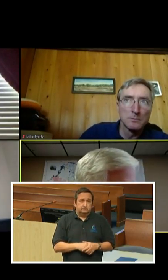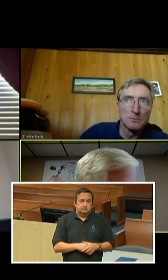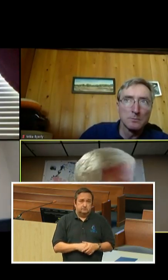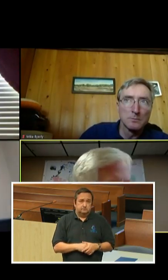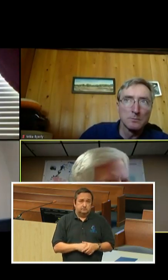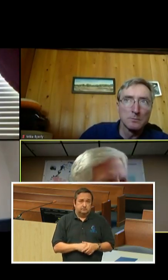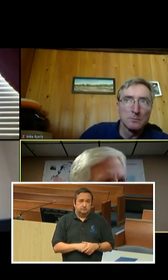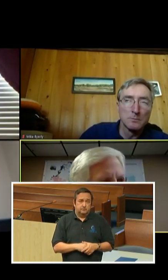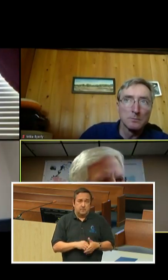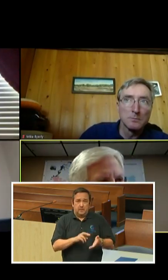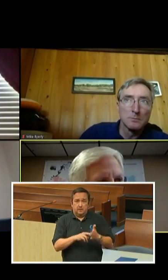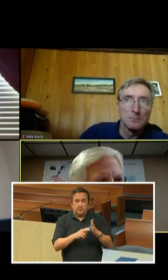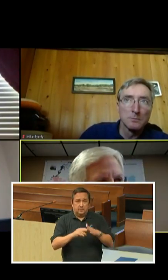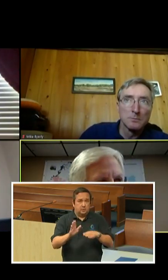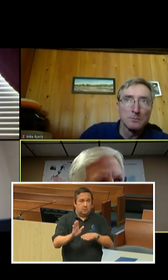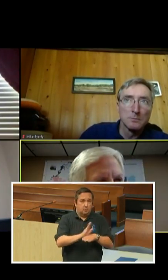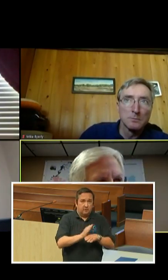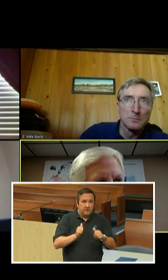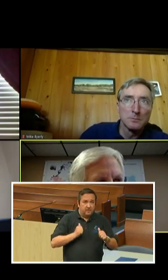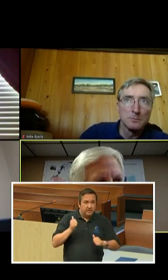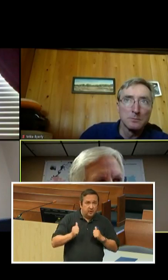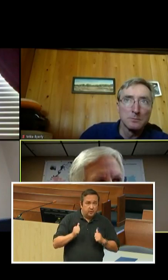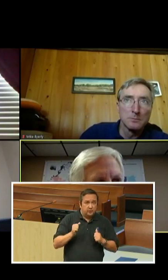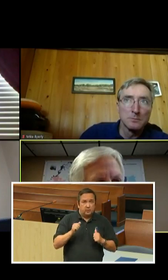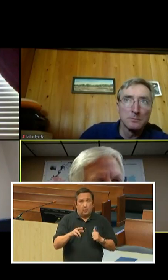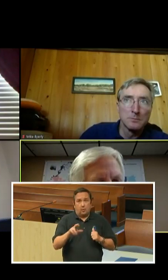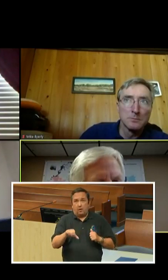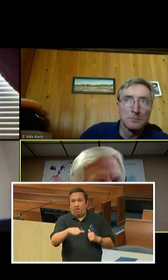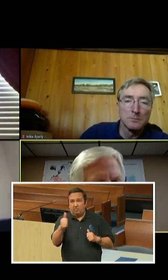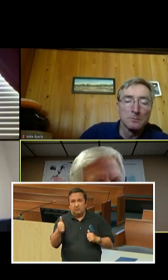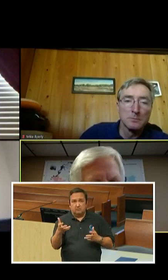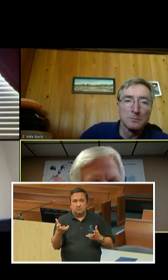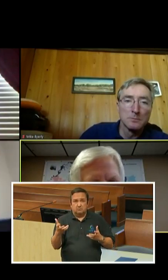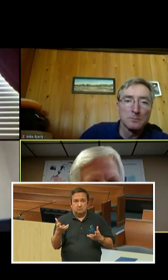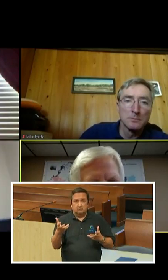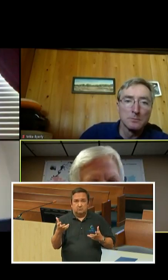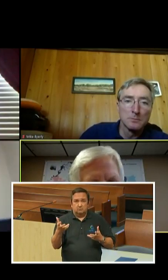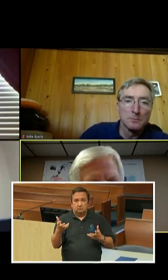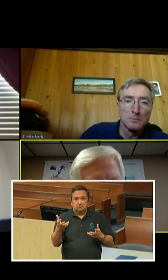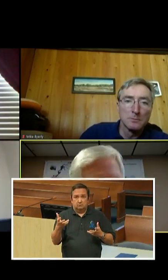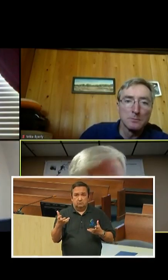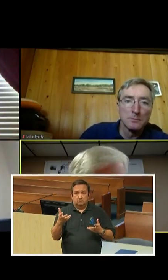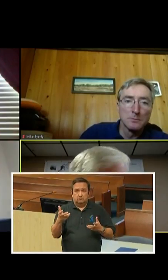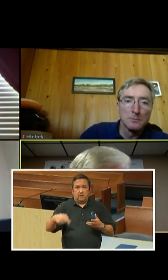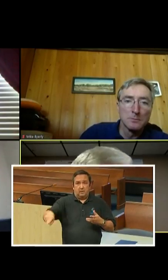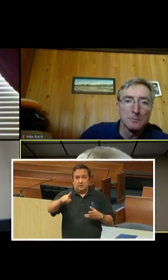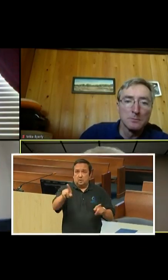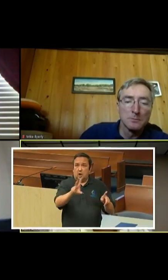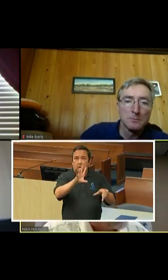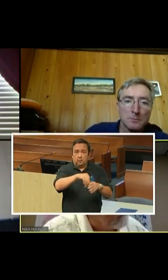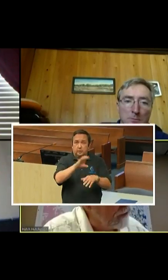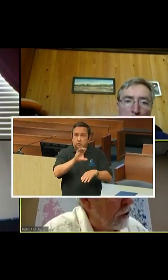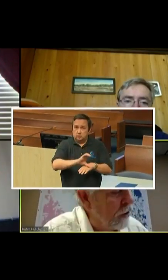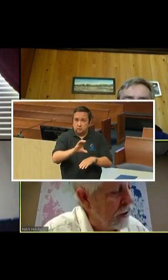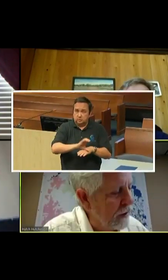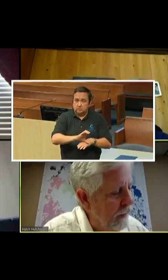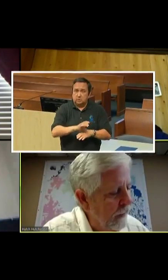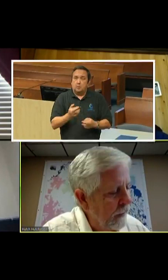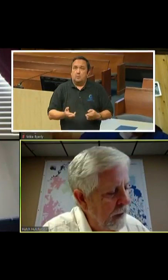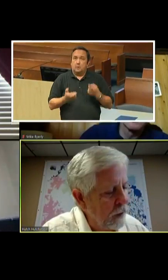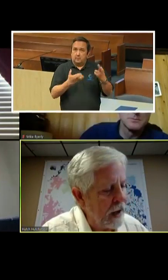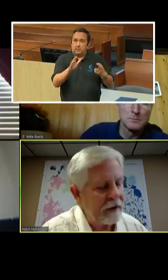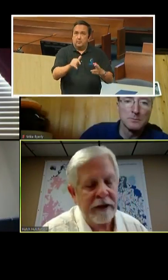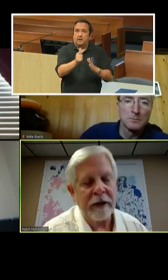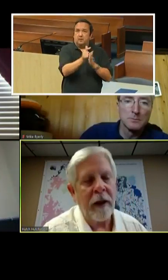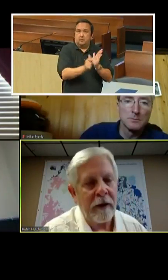movie theaters or any other assembly, including churches. And it's the recommendation of the attorney